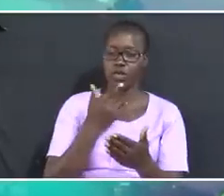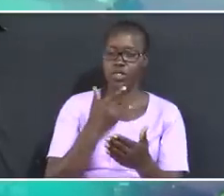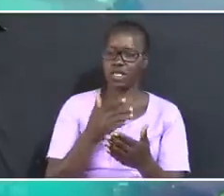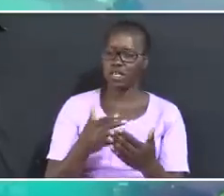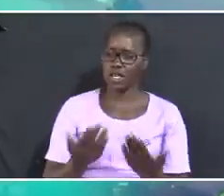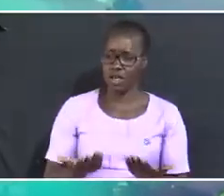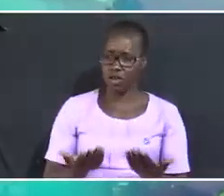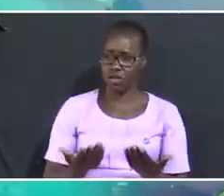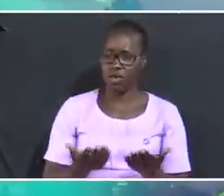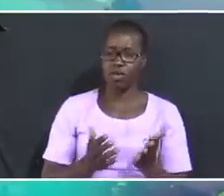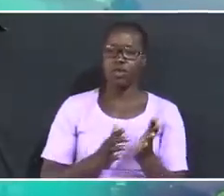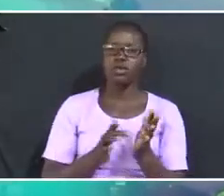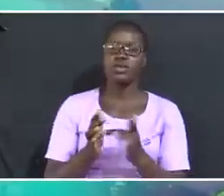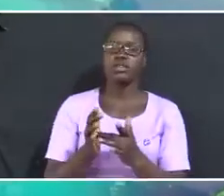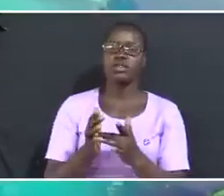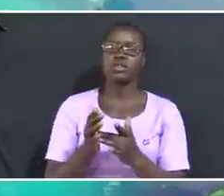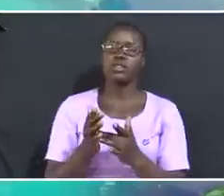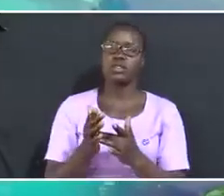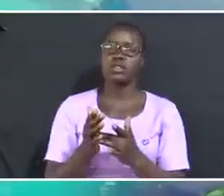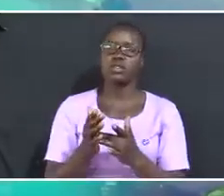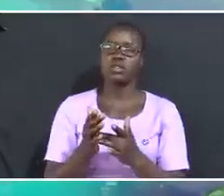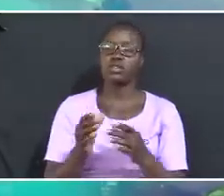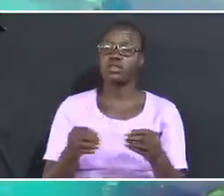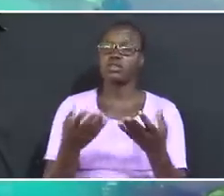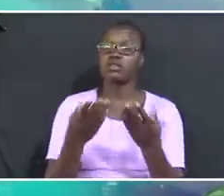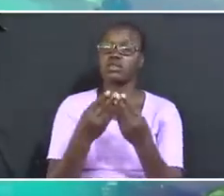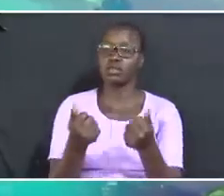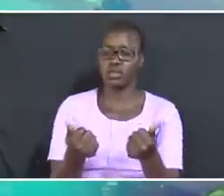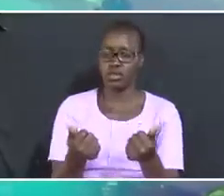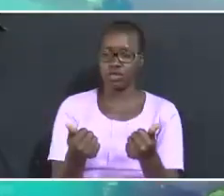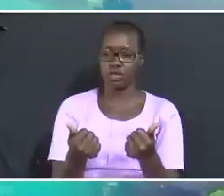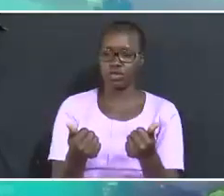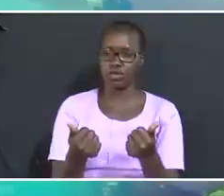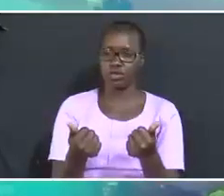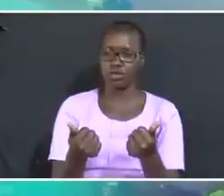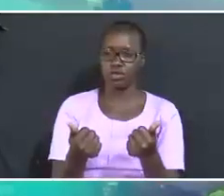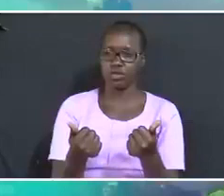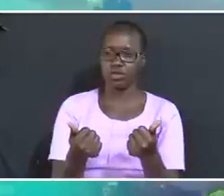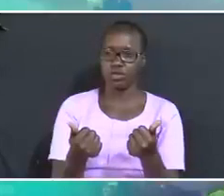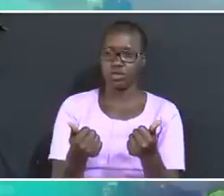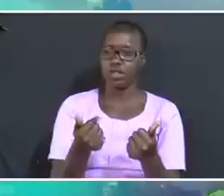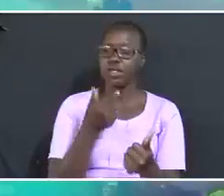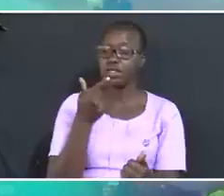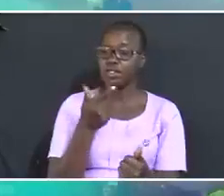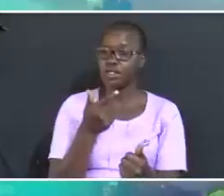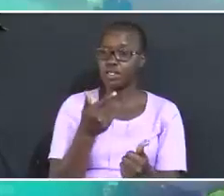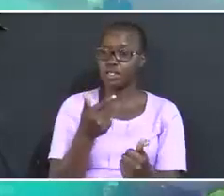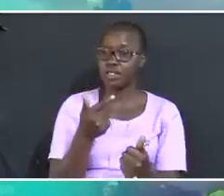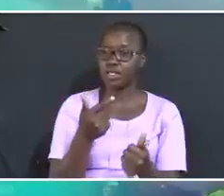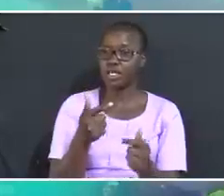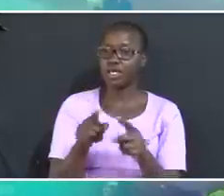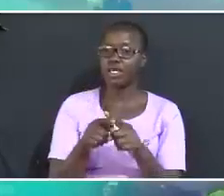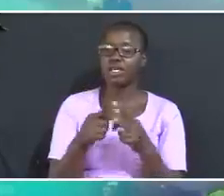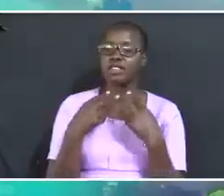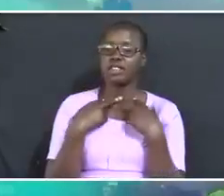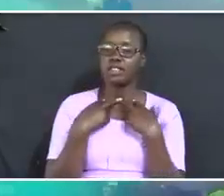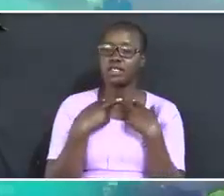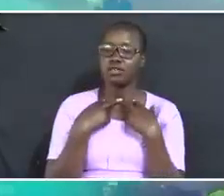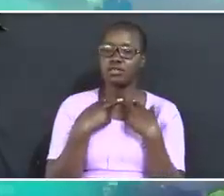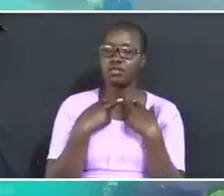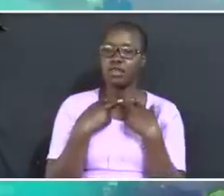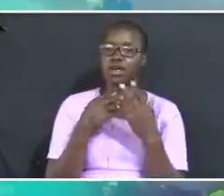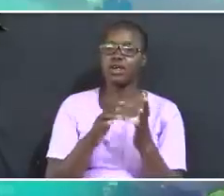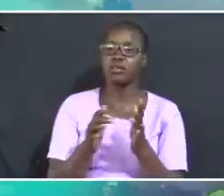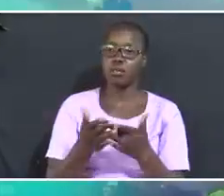how Jesus offered that solution. It says verse 35, he says, and a slave does not abide in the